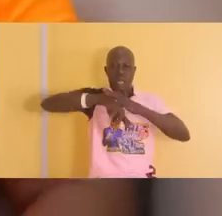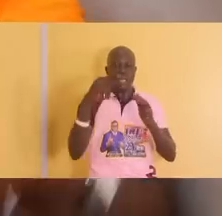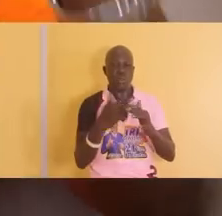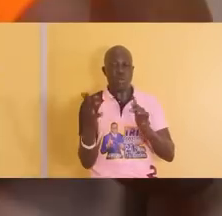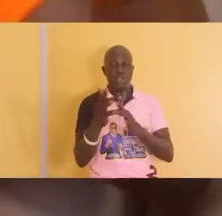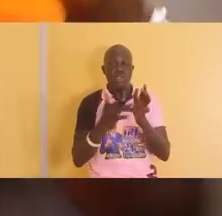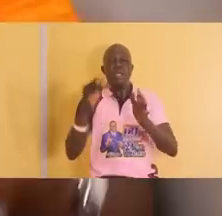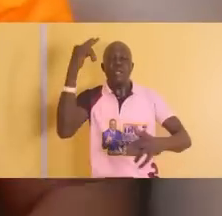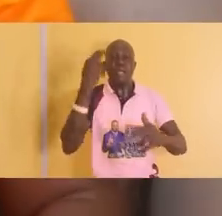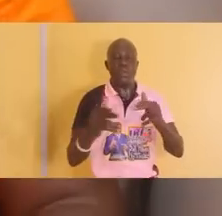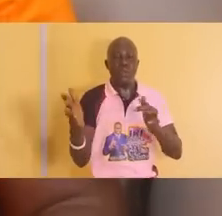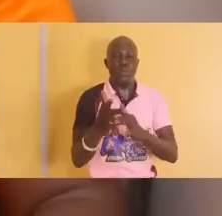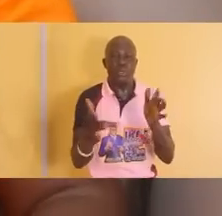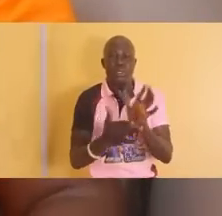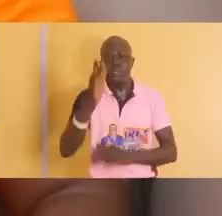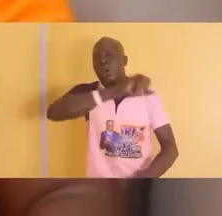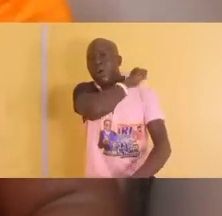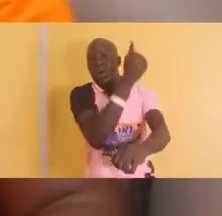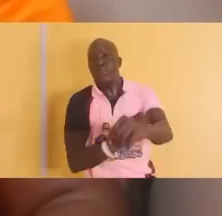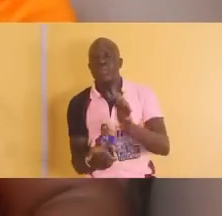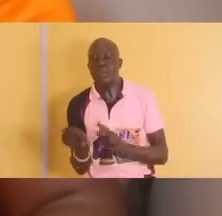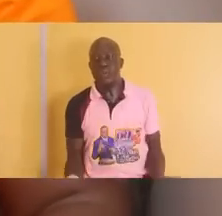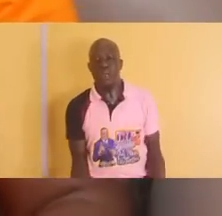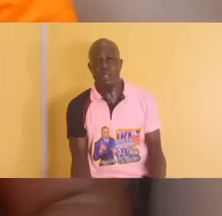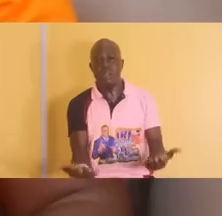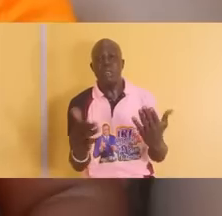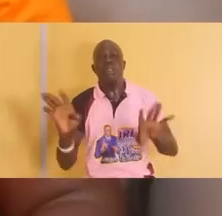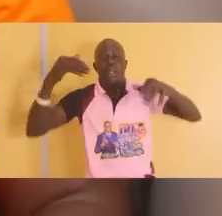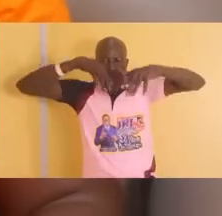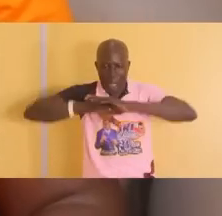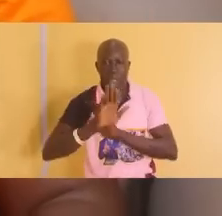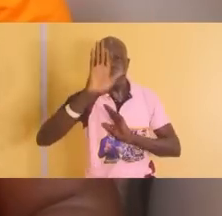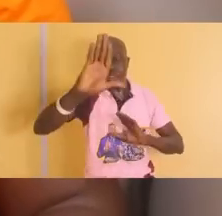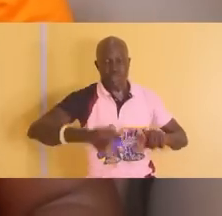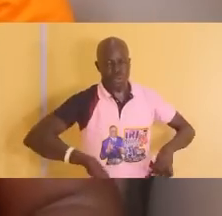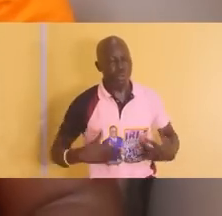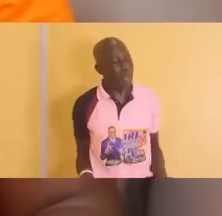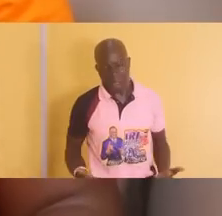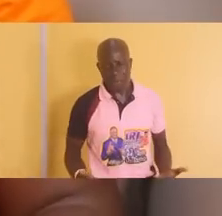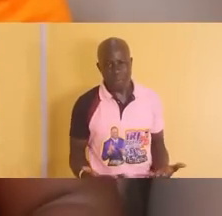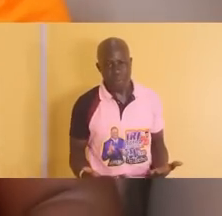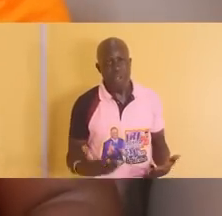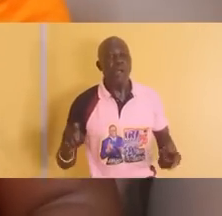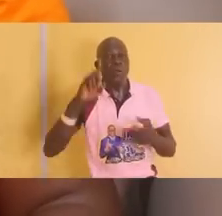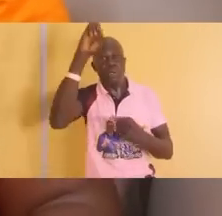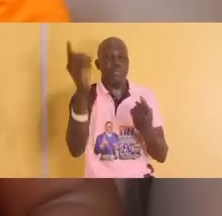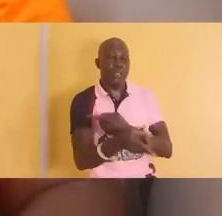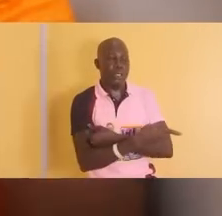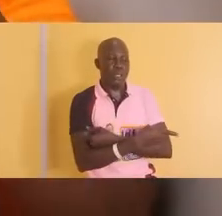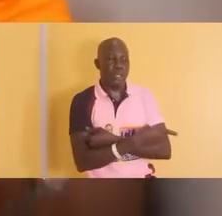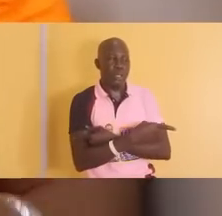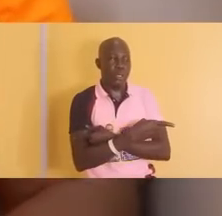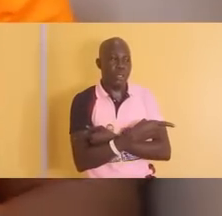in the name of Jesus, in the name of Jesus, I say to our people, amen. Come to your life. One